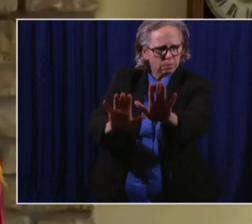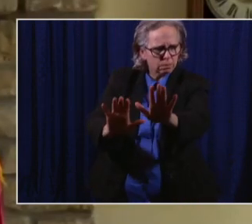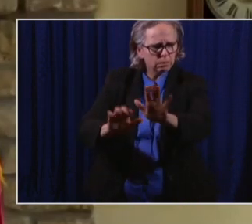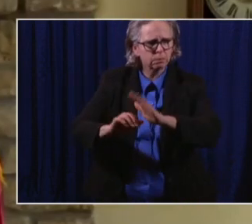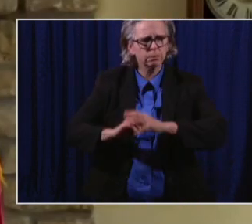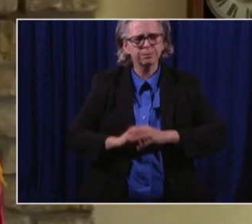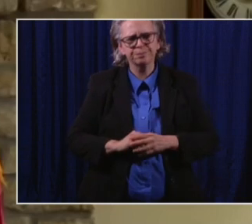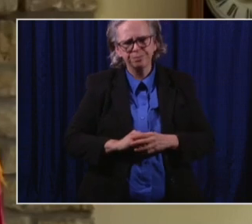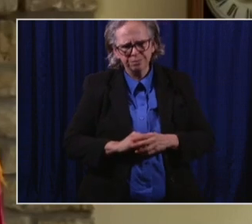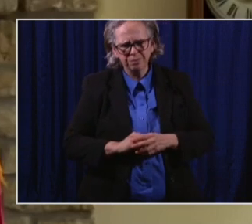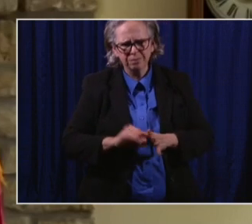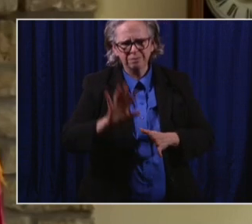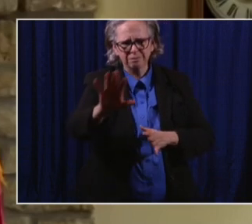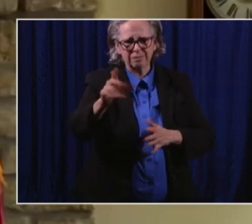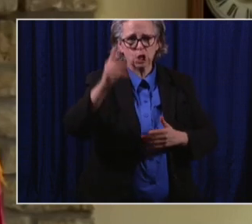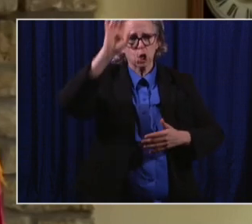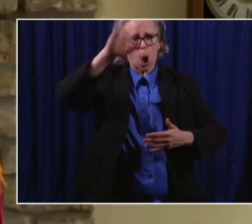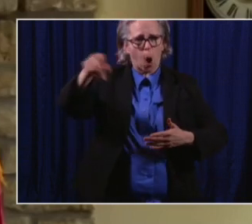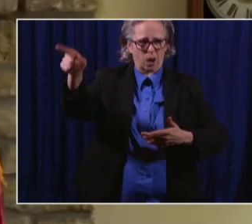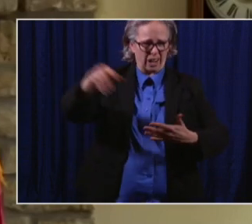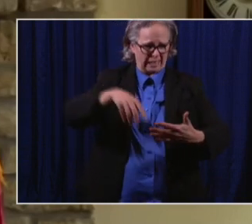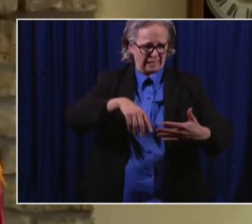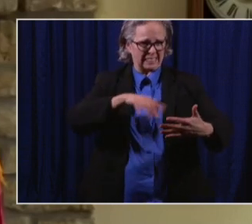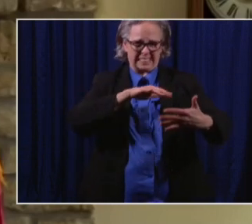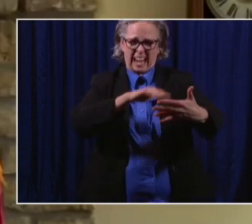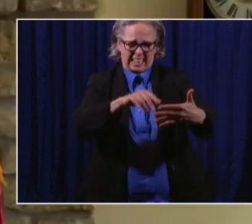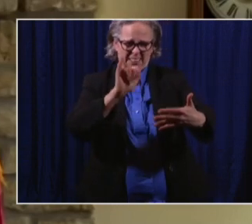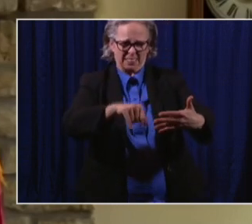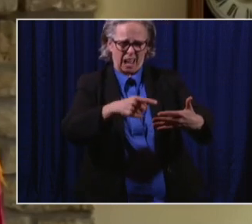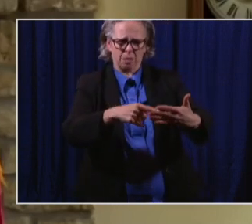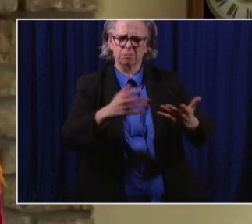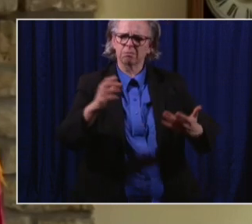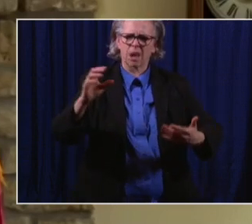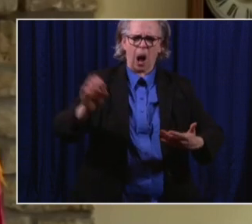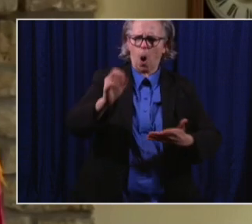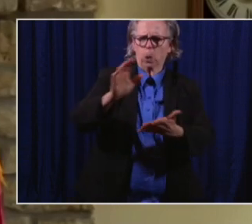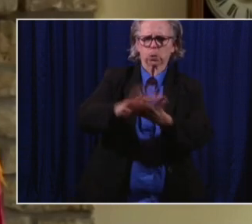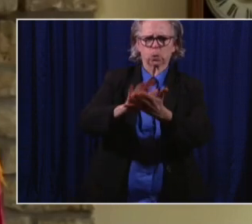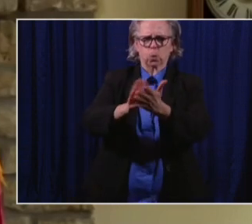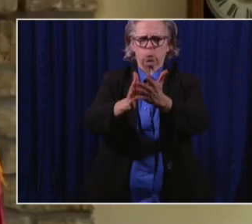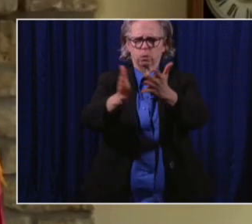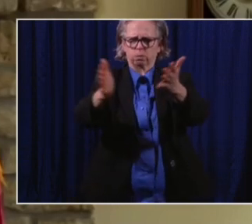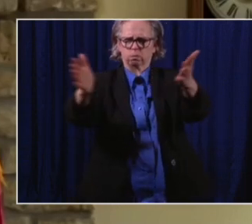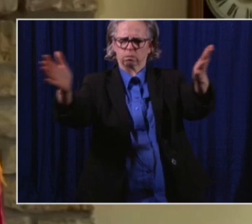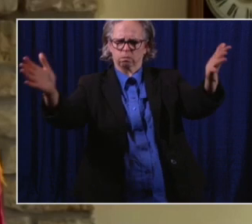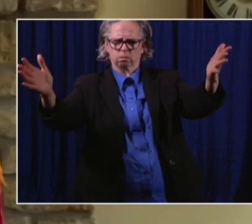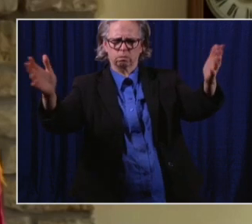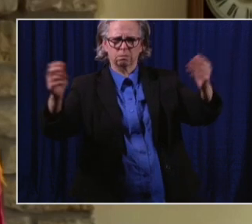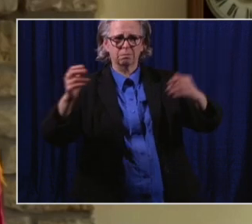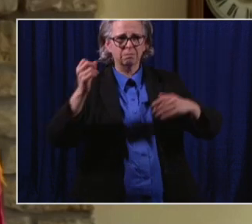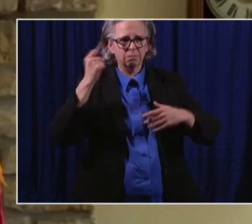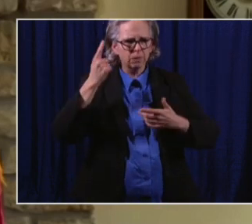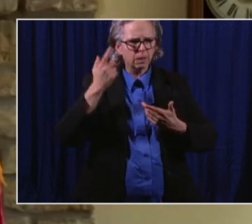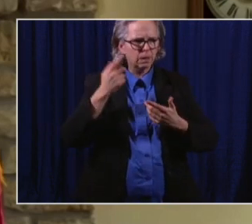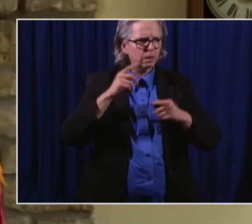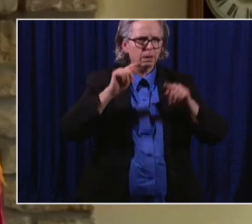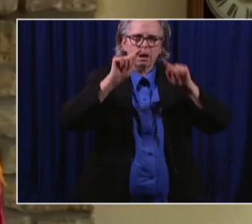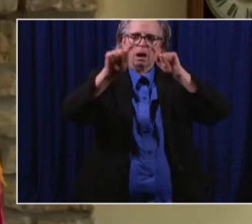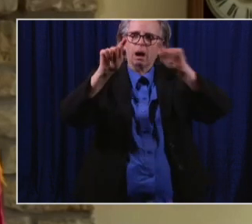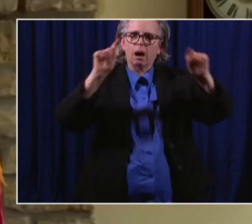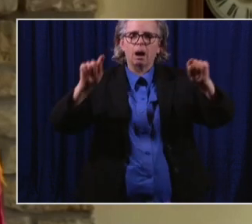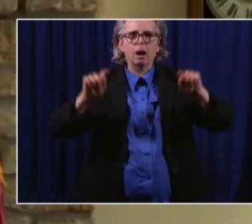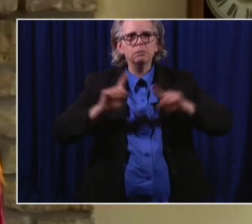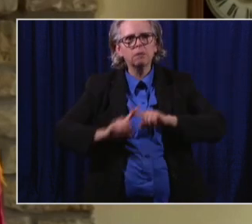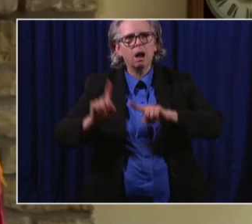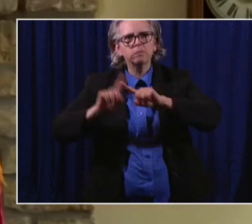Getting a study in Ohio schools that is spread out among different demographics will